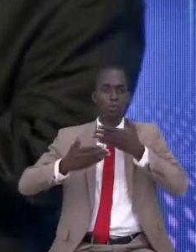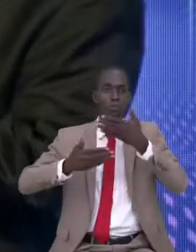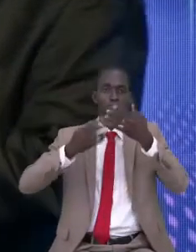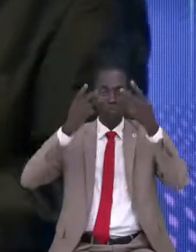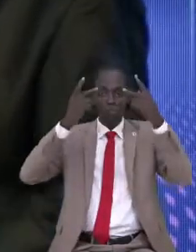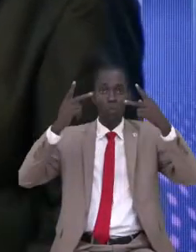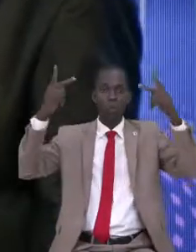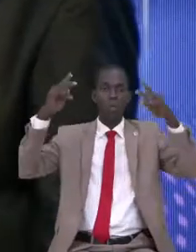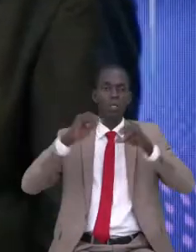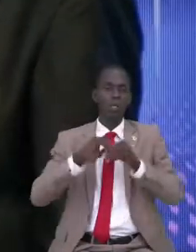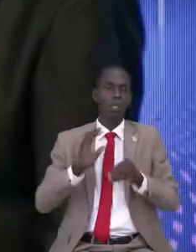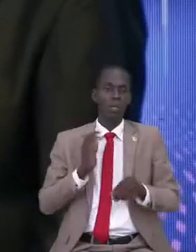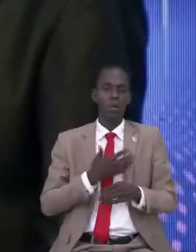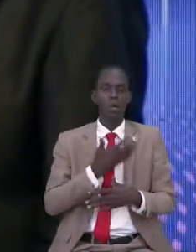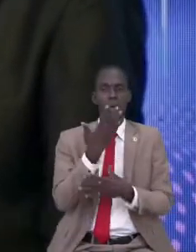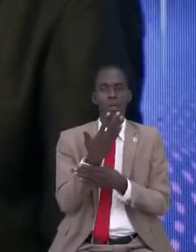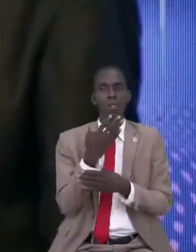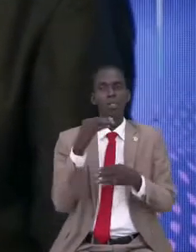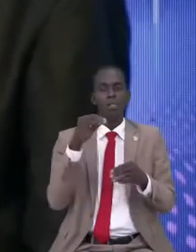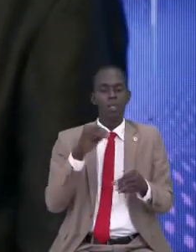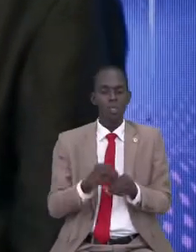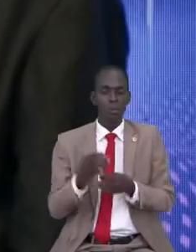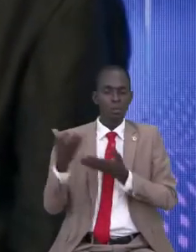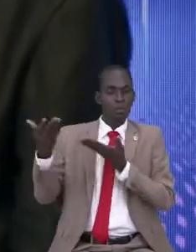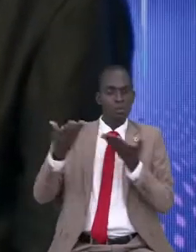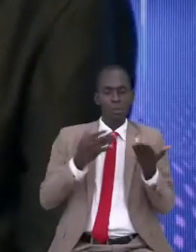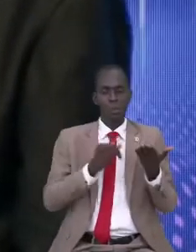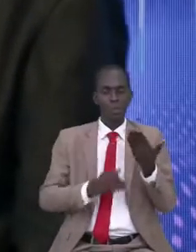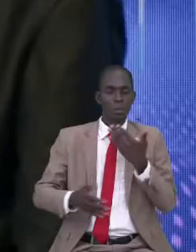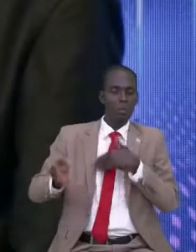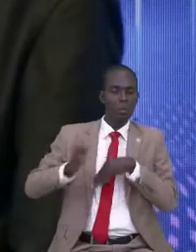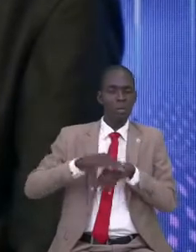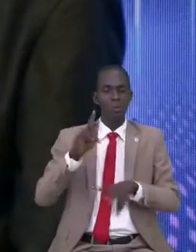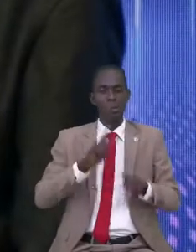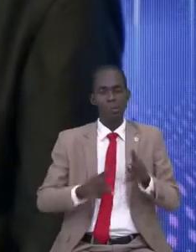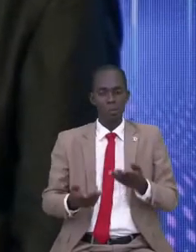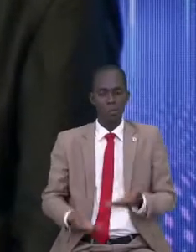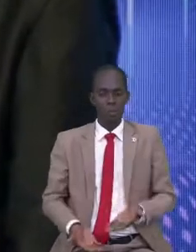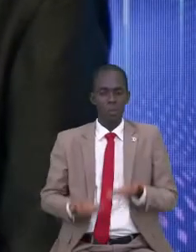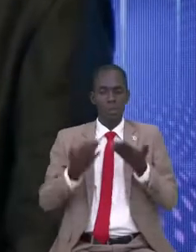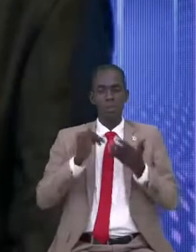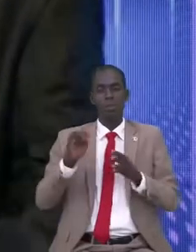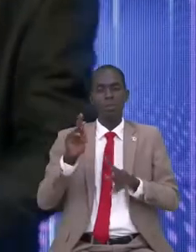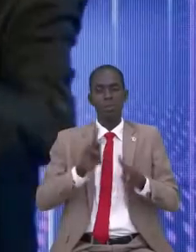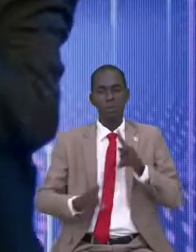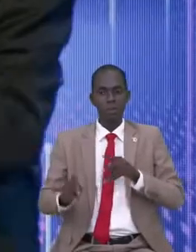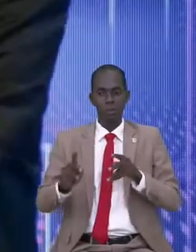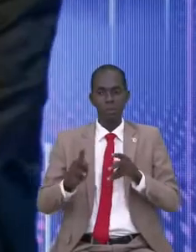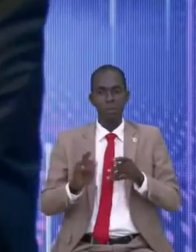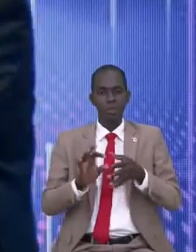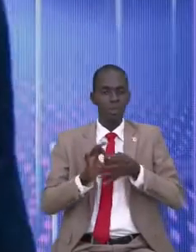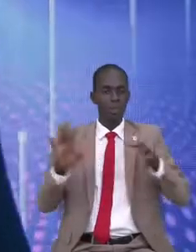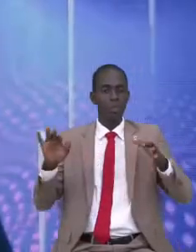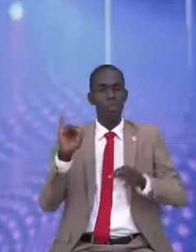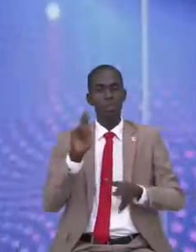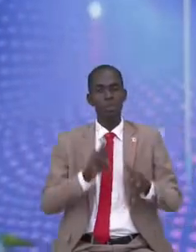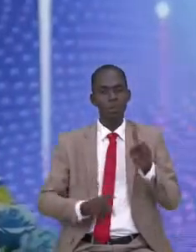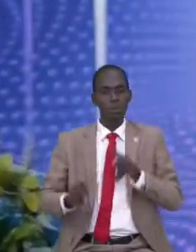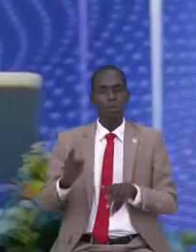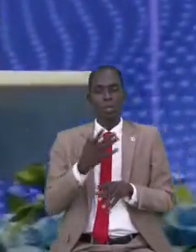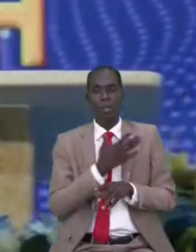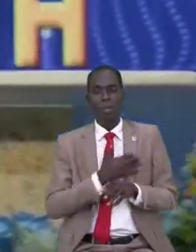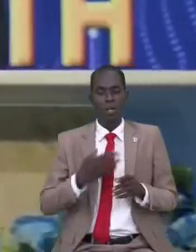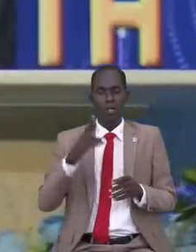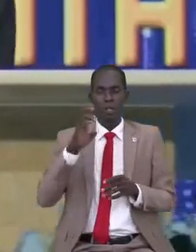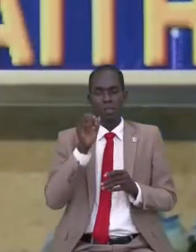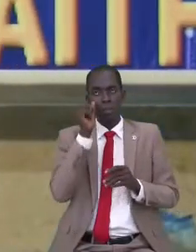our hands, in restoring people, rescuing people, releasing people, and reawakening